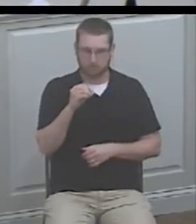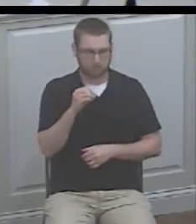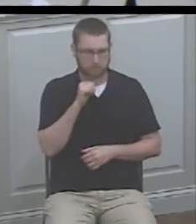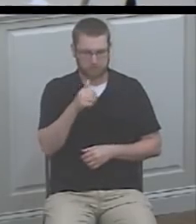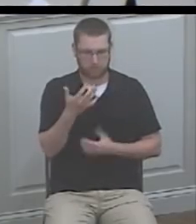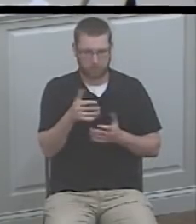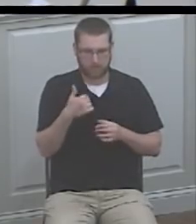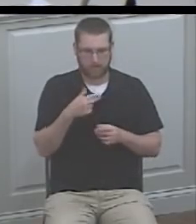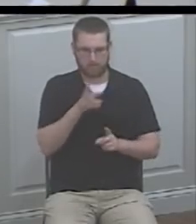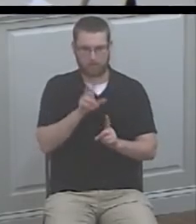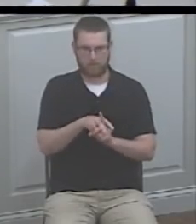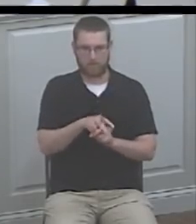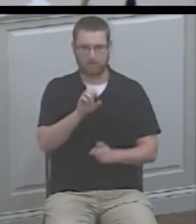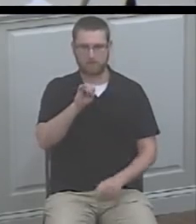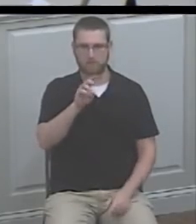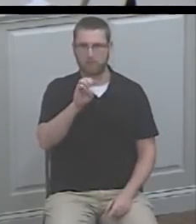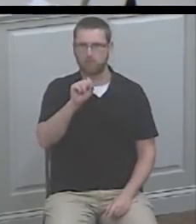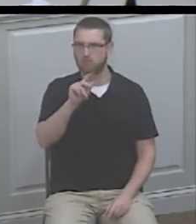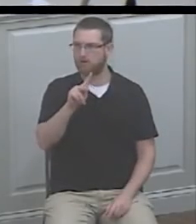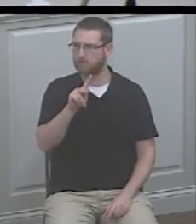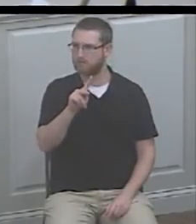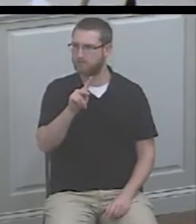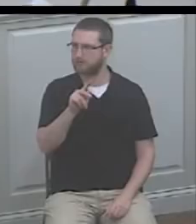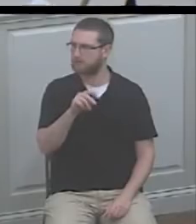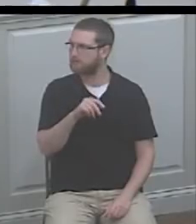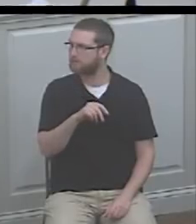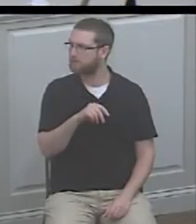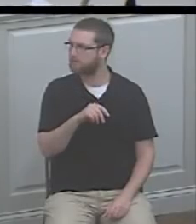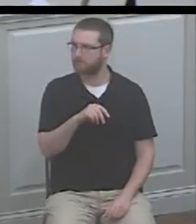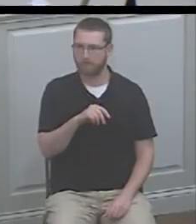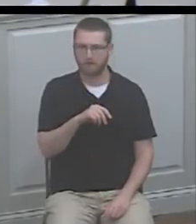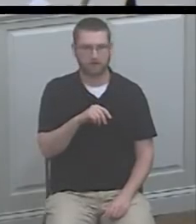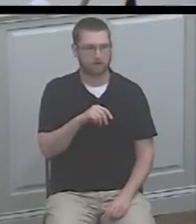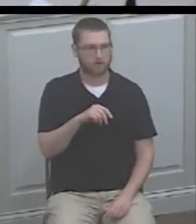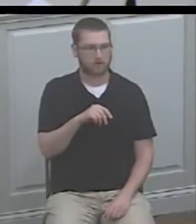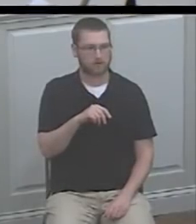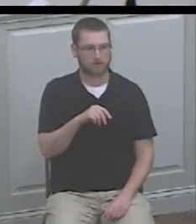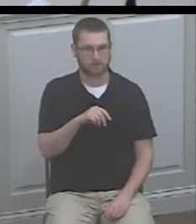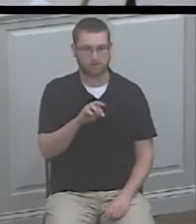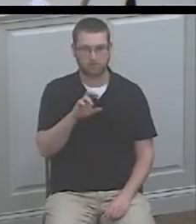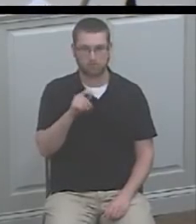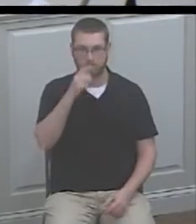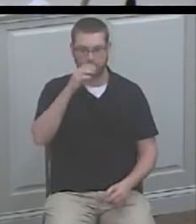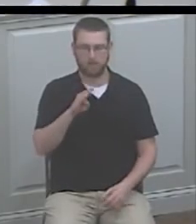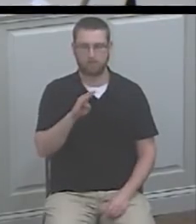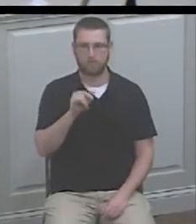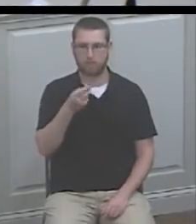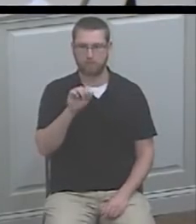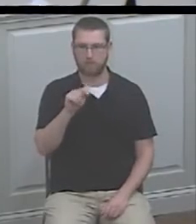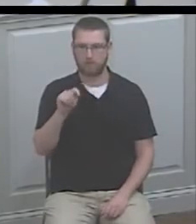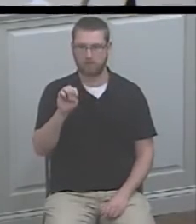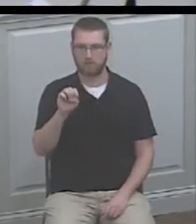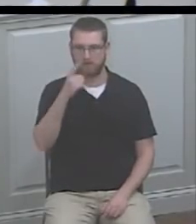to have it applicable to sidewalks. Bridget, you in agreement with that? Yeah, that's... Well, with